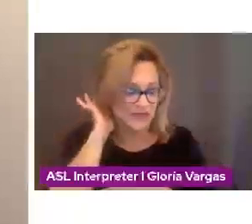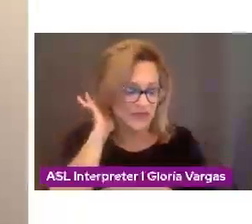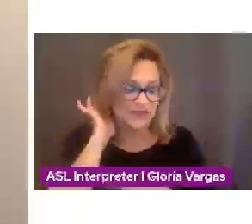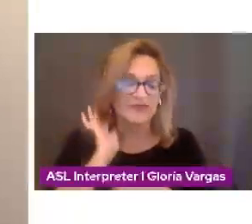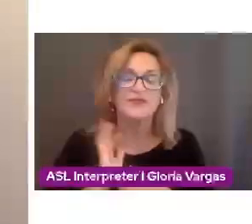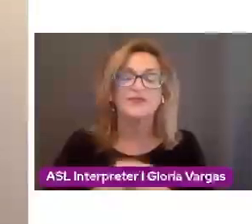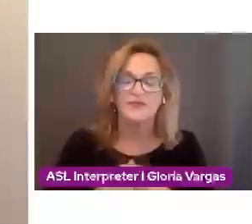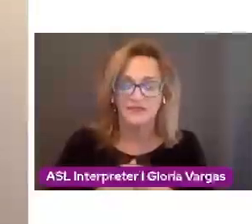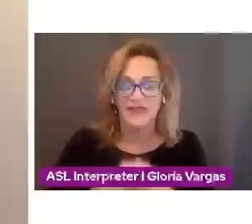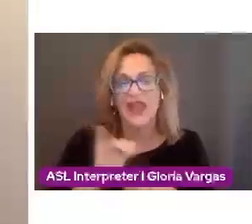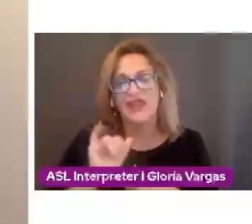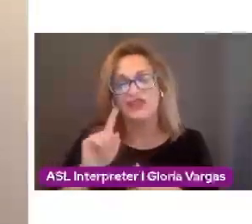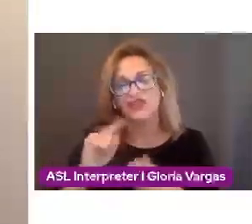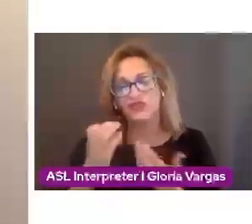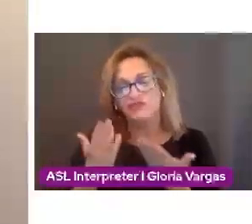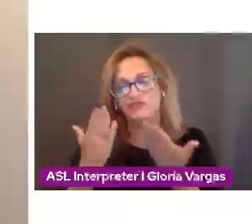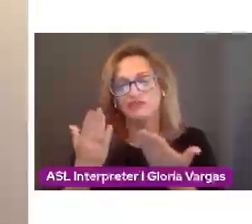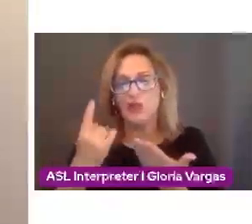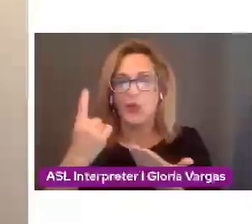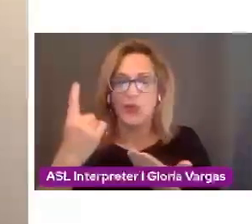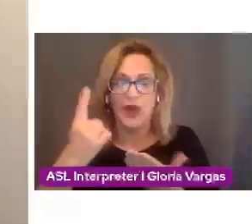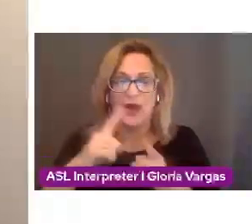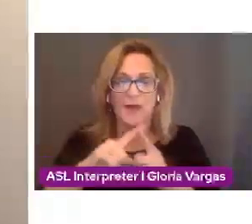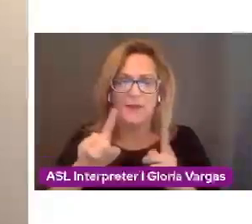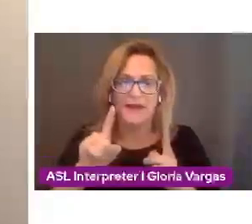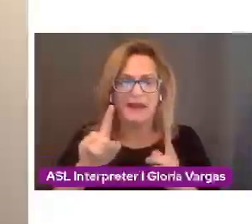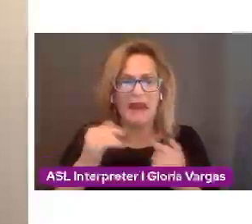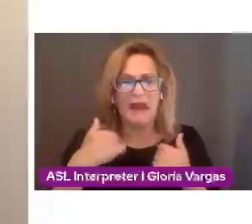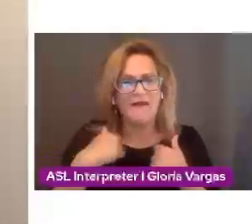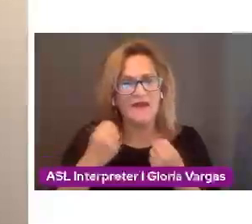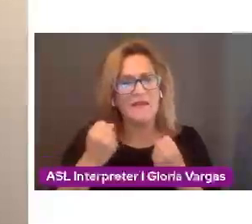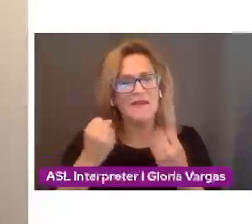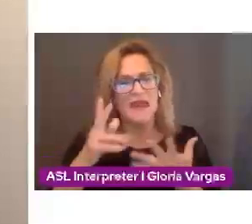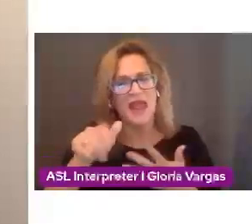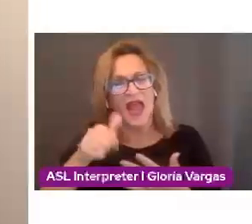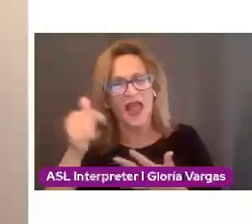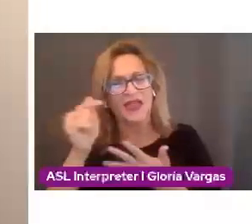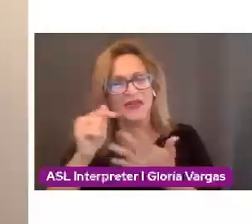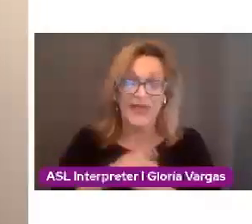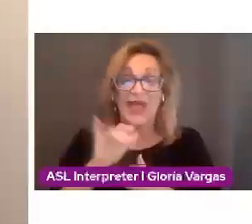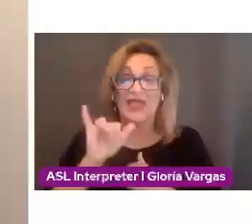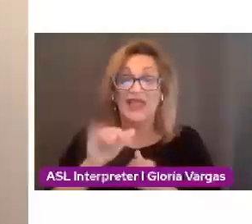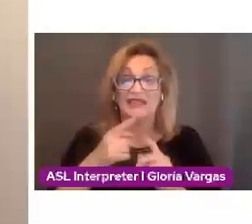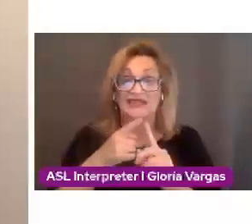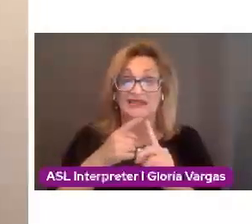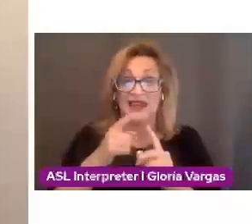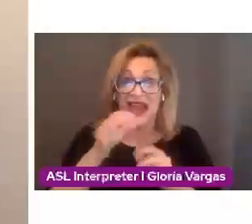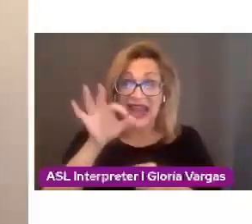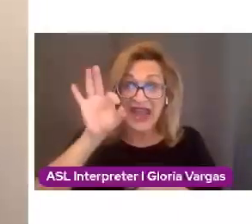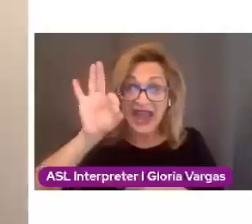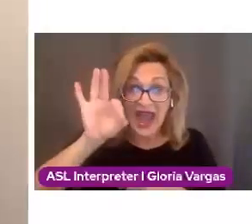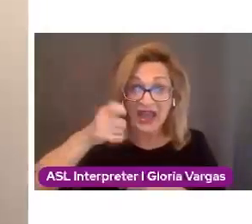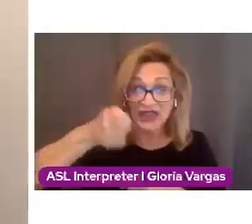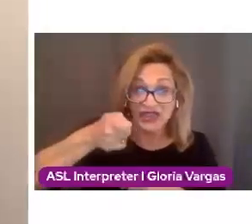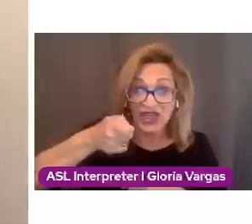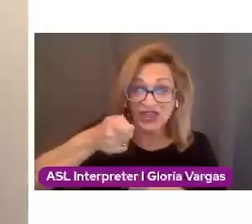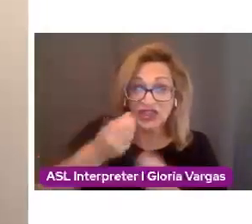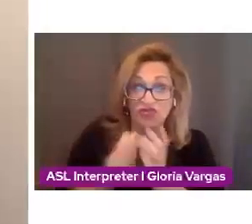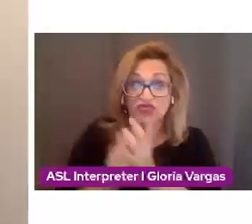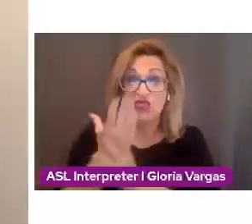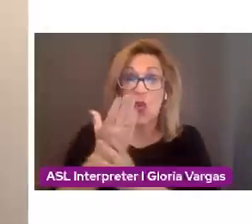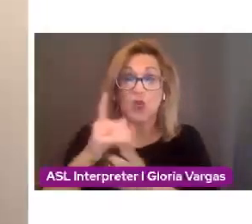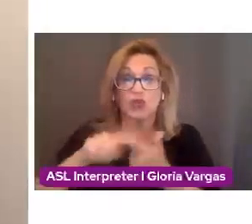several proposals on court expansion. I'm giving you one example. And so that would take us from 9 to pass it into law.